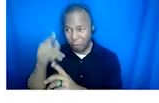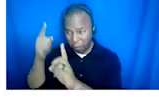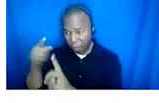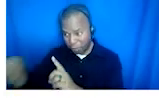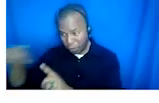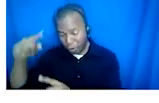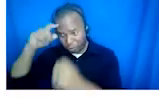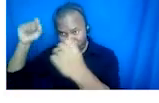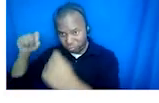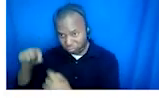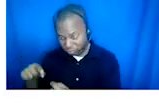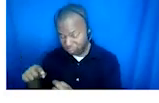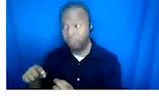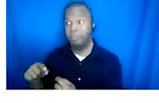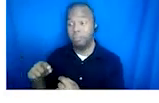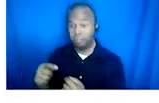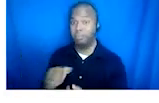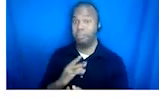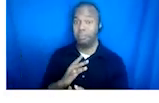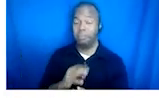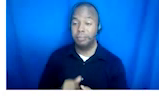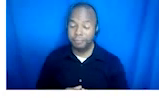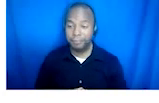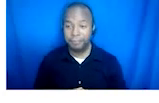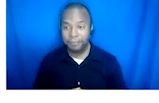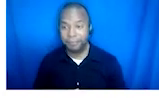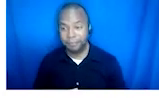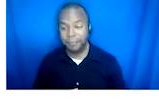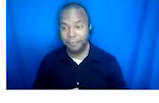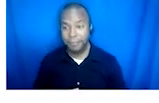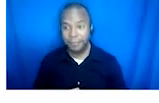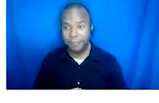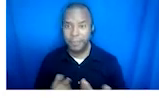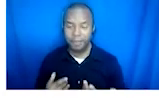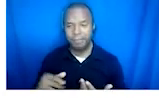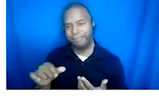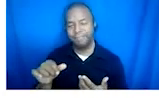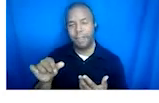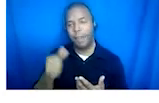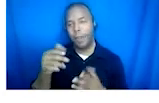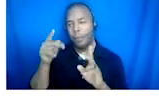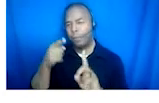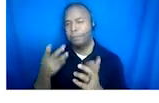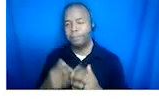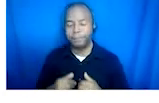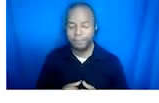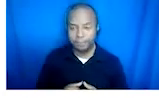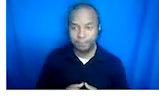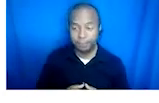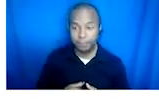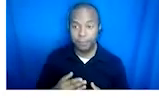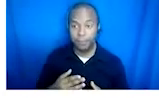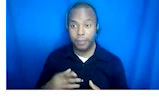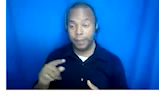That's some mad skills, actually. And just a little side note, when I was at Merced, the very